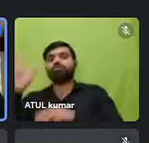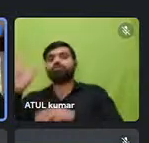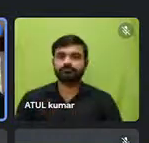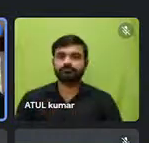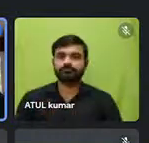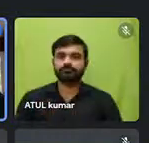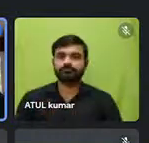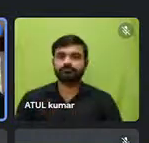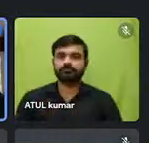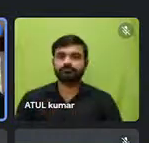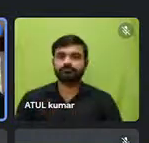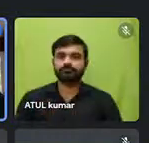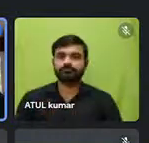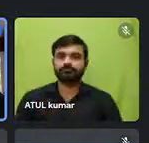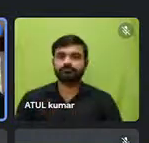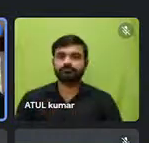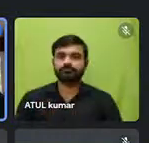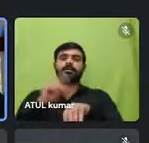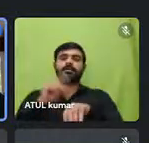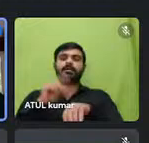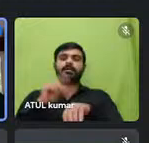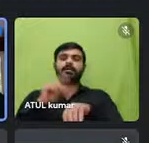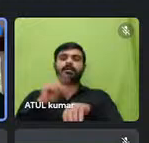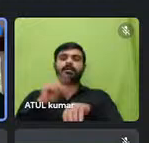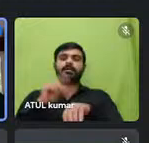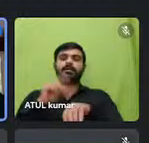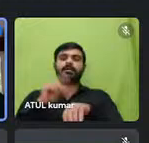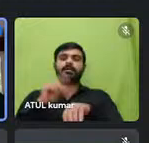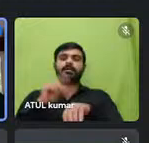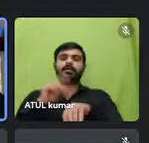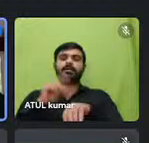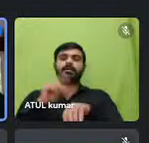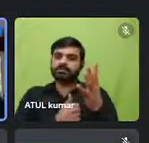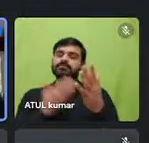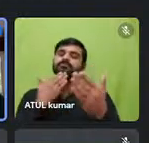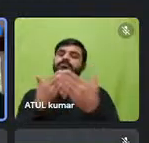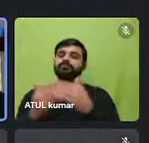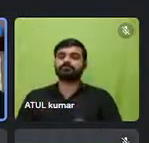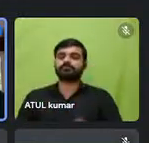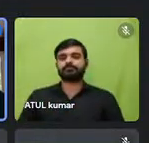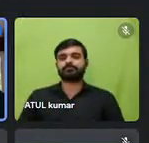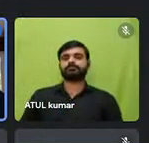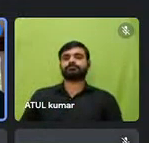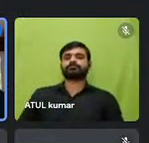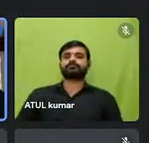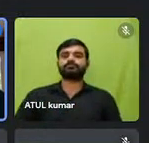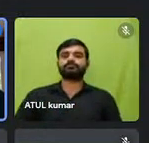Well, I've run over time a bit, but we started late, so thank you.